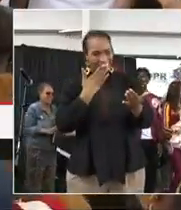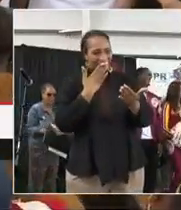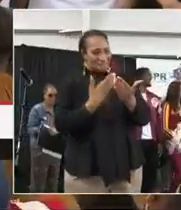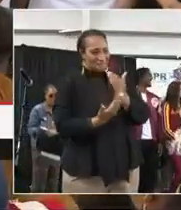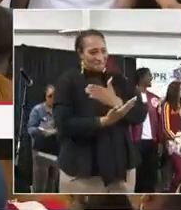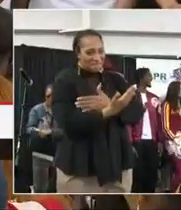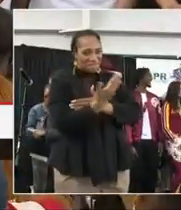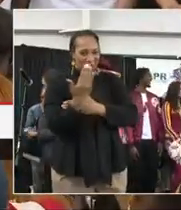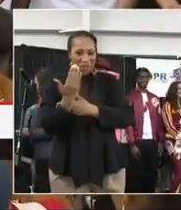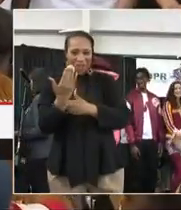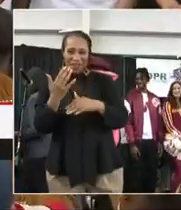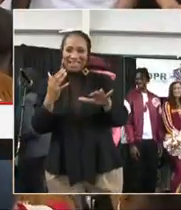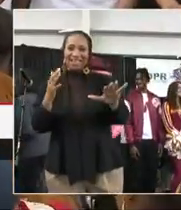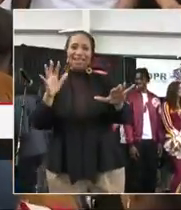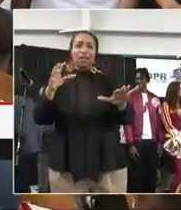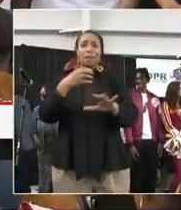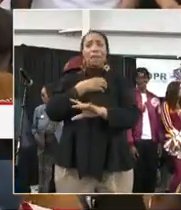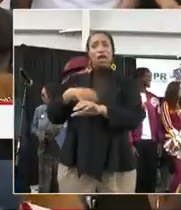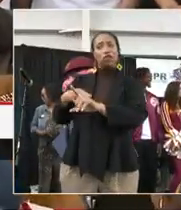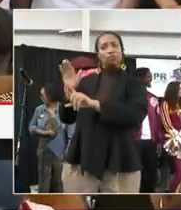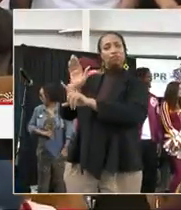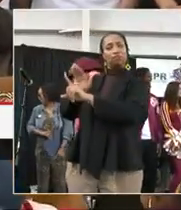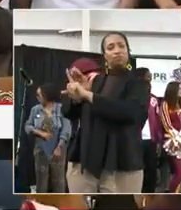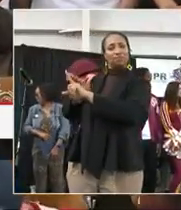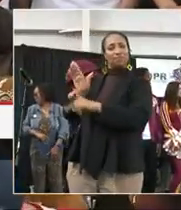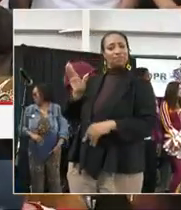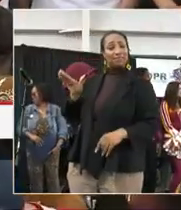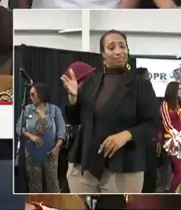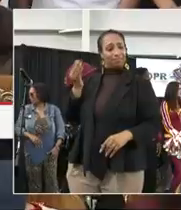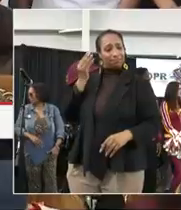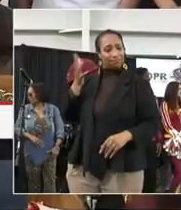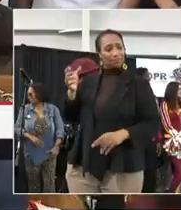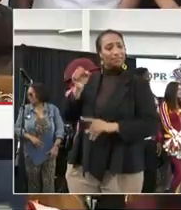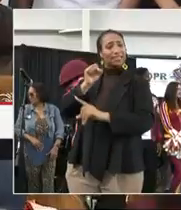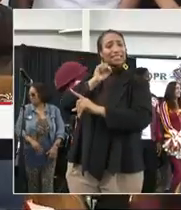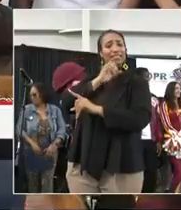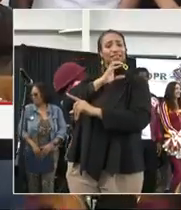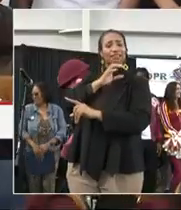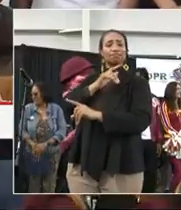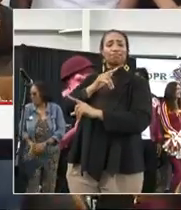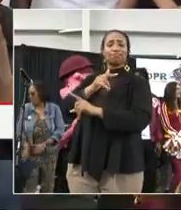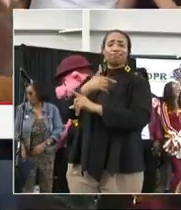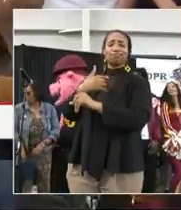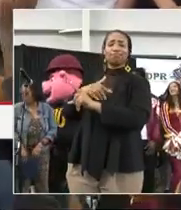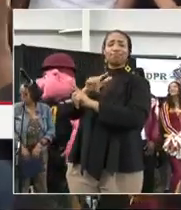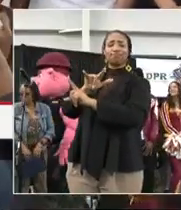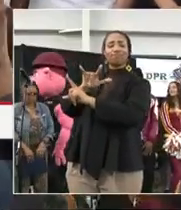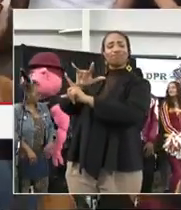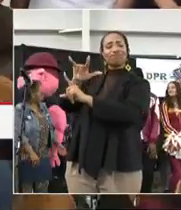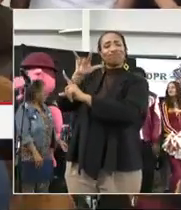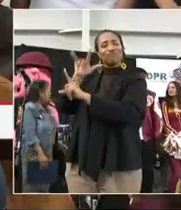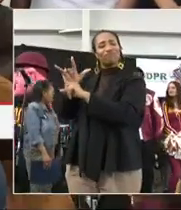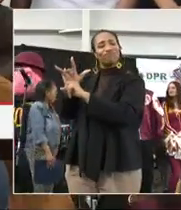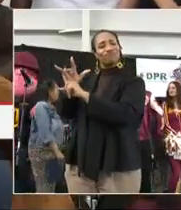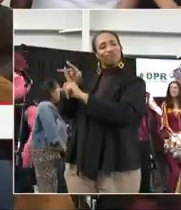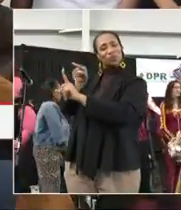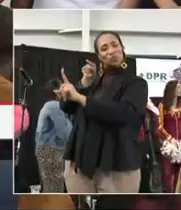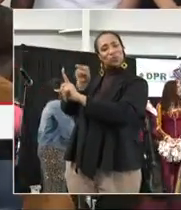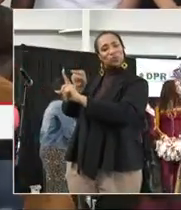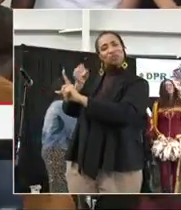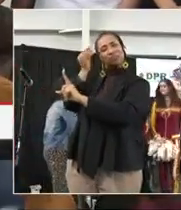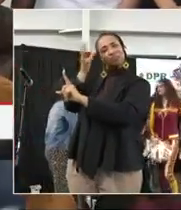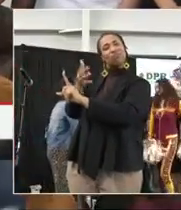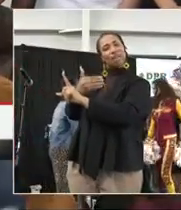Bowser. The seniors love Mayor Bowser. I'm going to say it again.